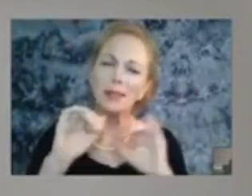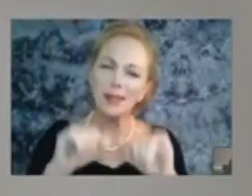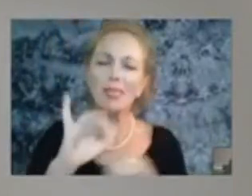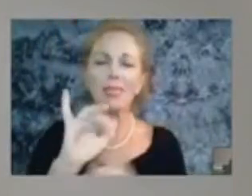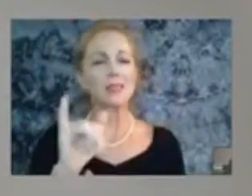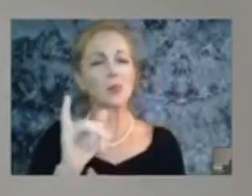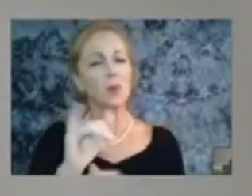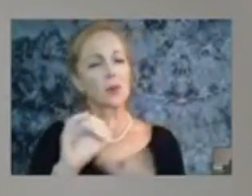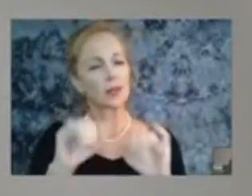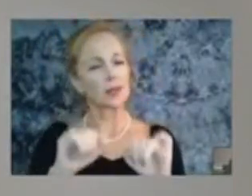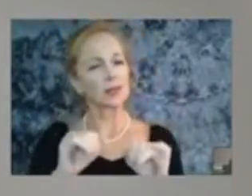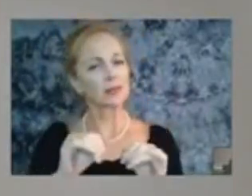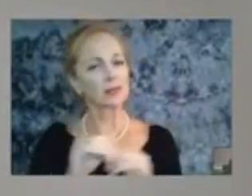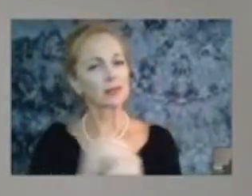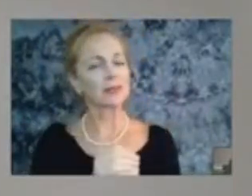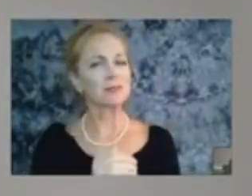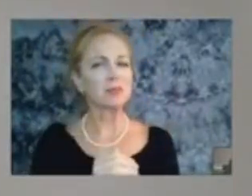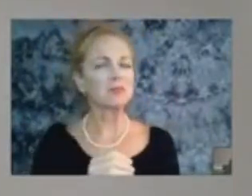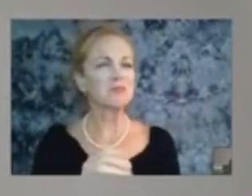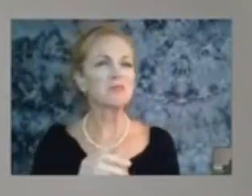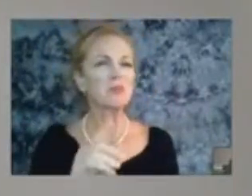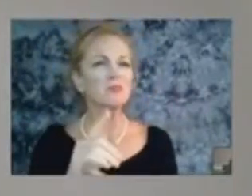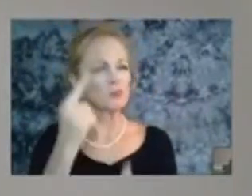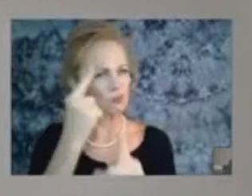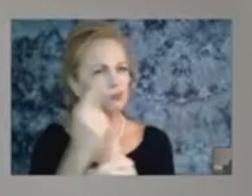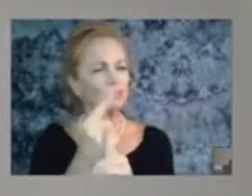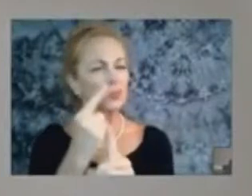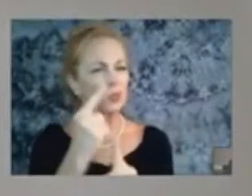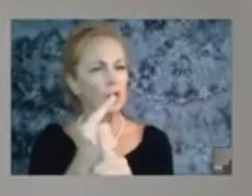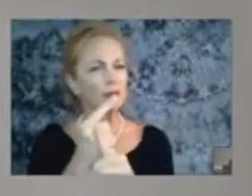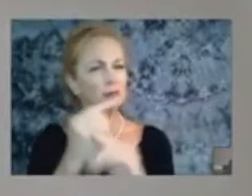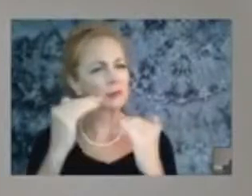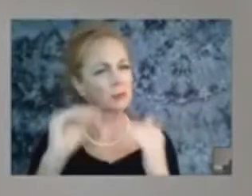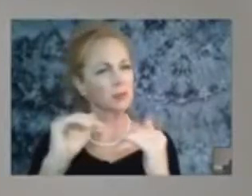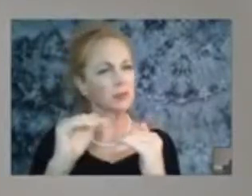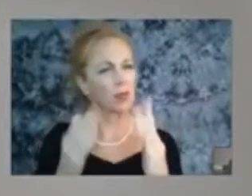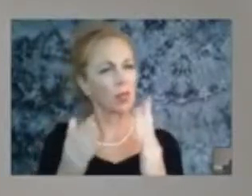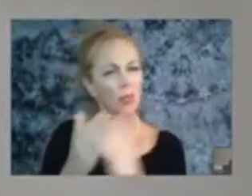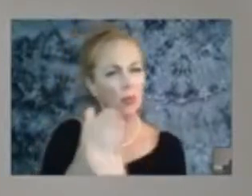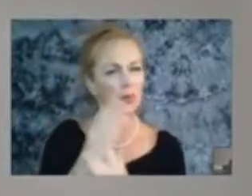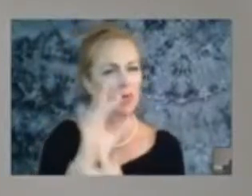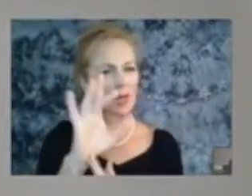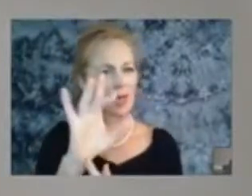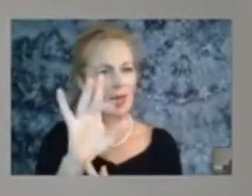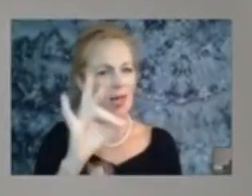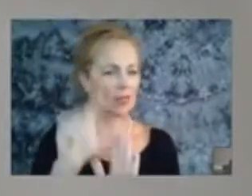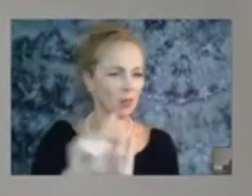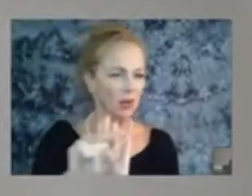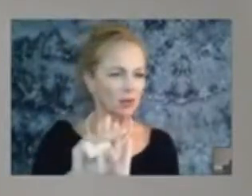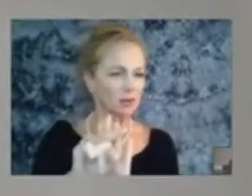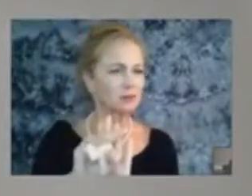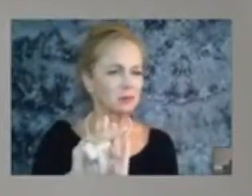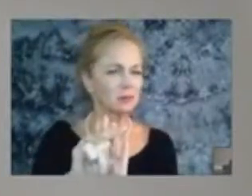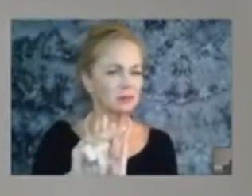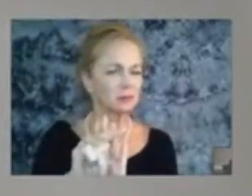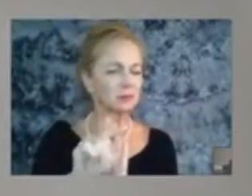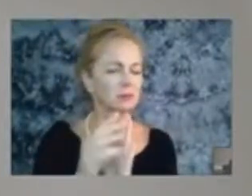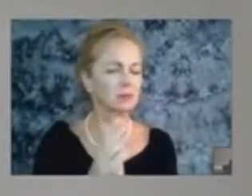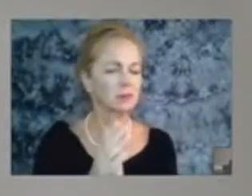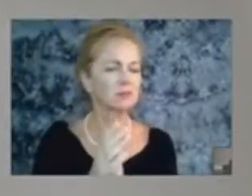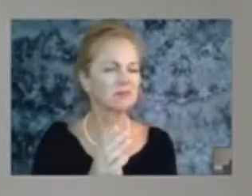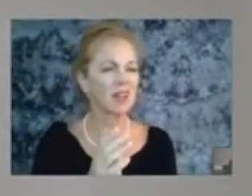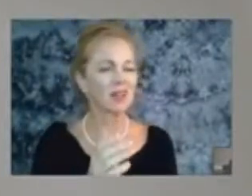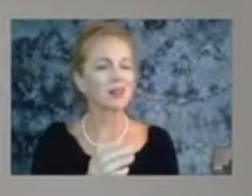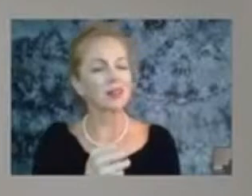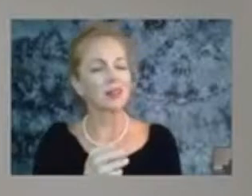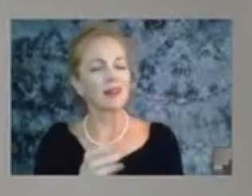a logical cutoff to take it all the way through 8th grade, as opposed to then offering it to high school as well, because for the most part, we feel confident, and we didn't